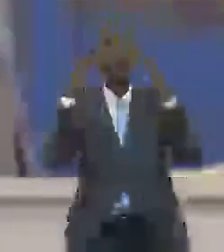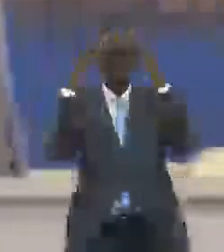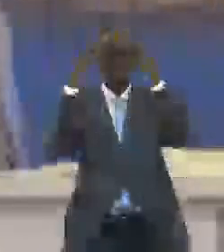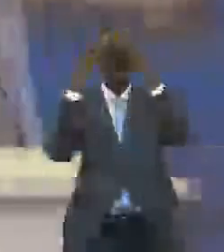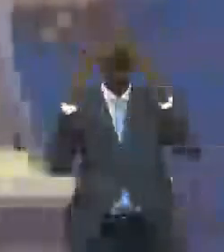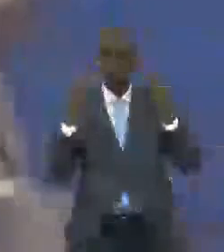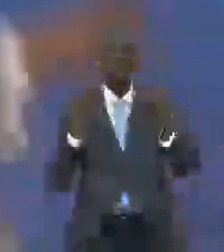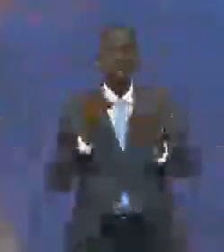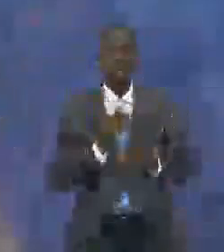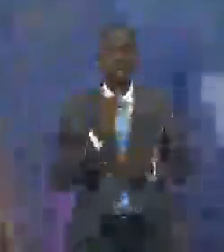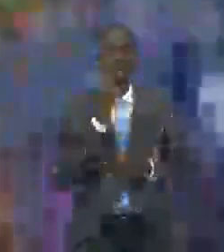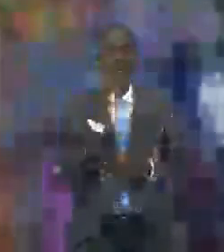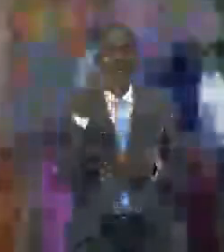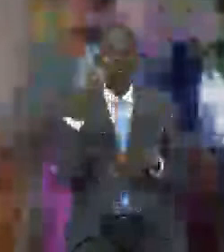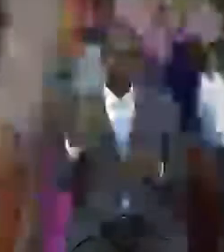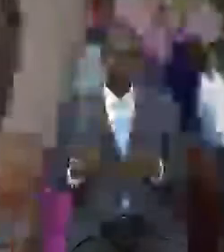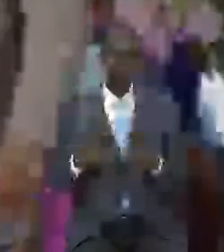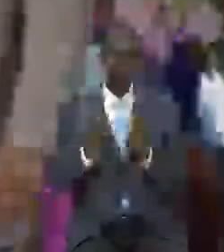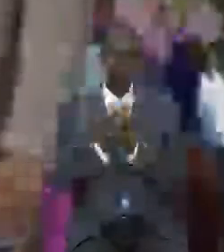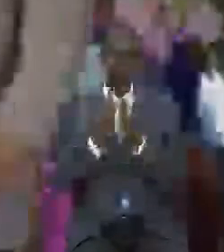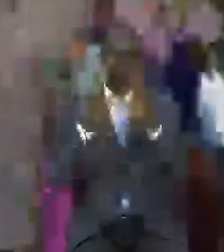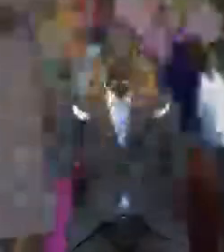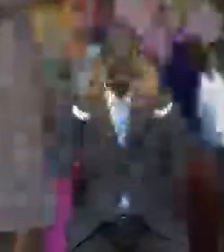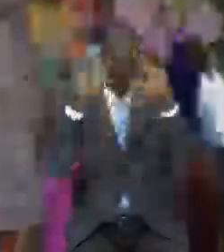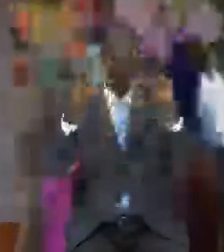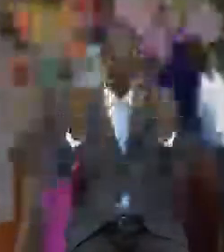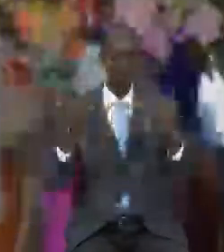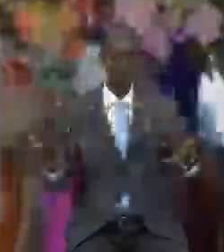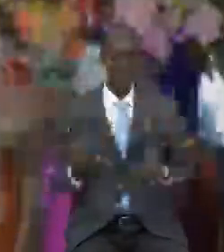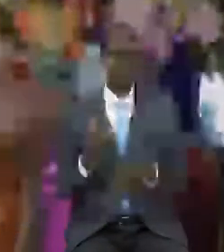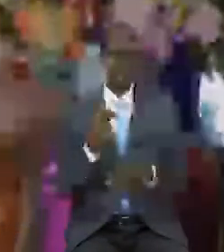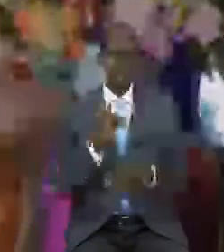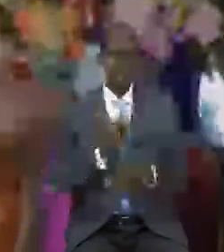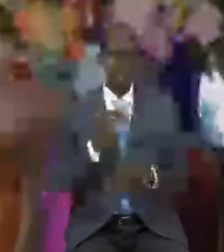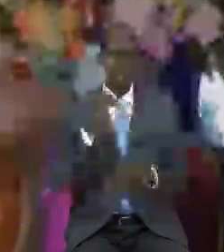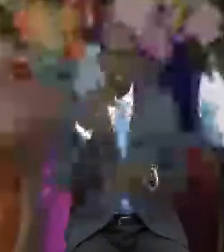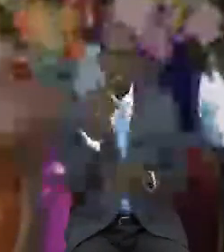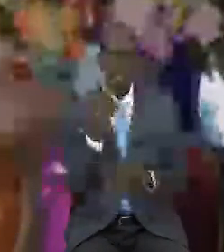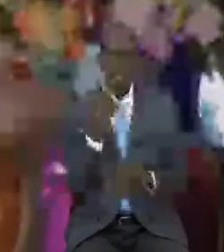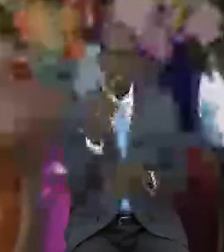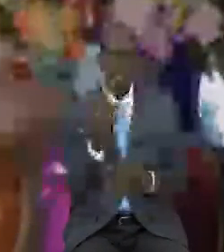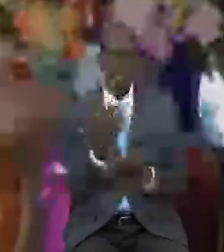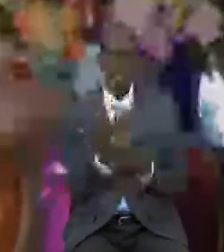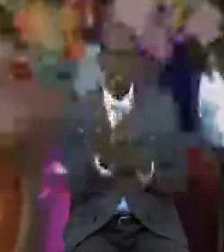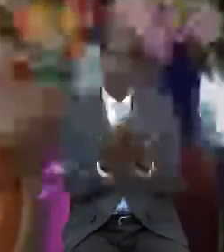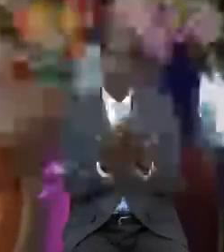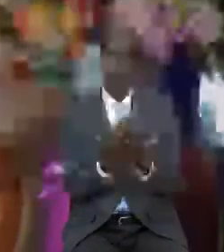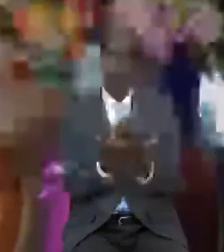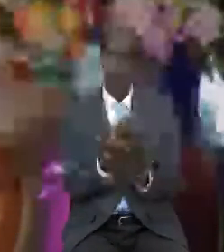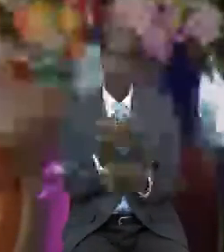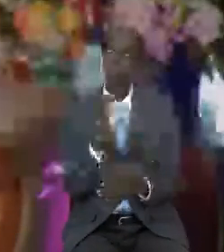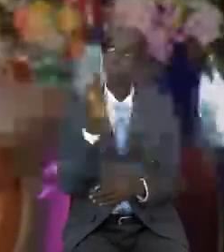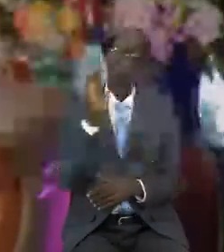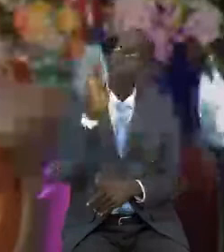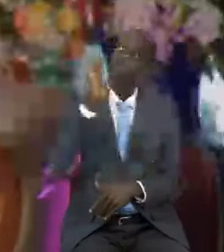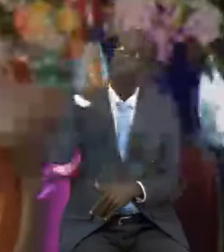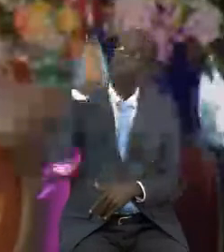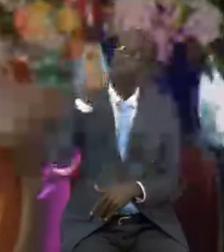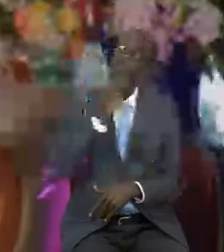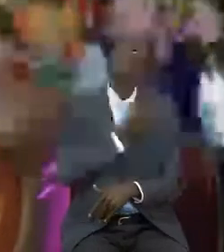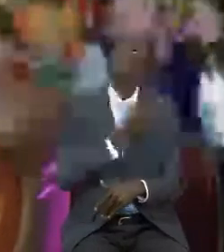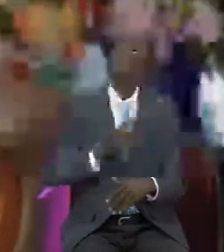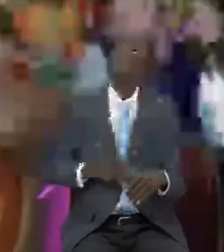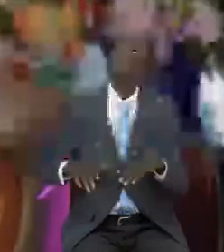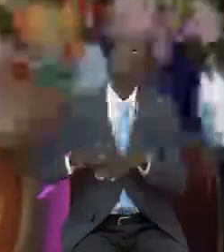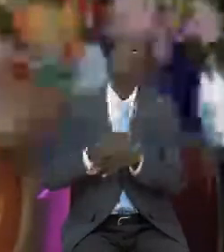the overseer. I say, sir, thy kingdom come,